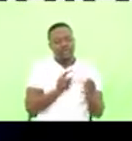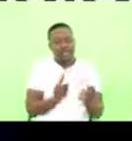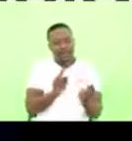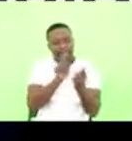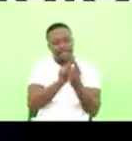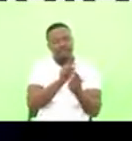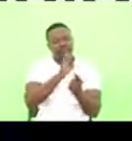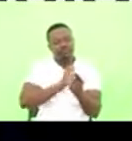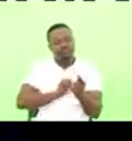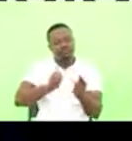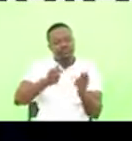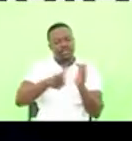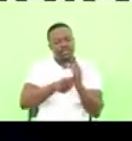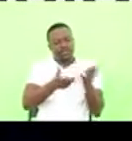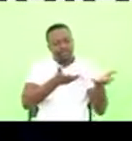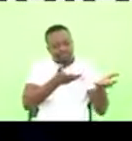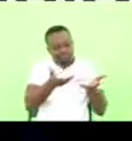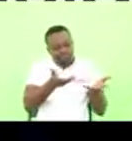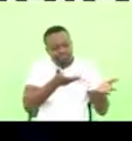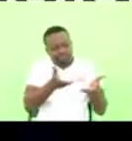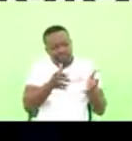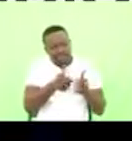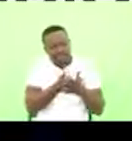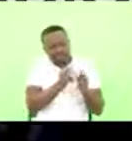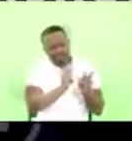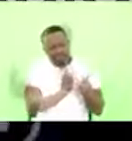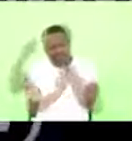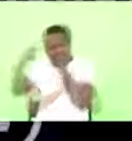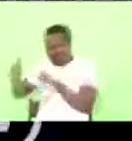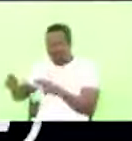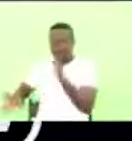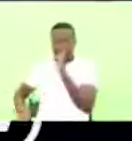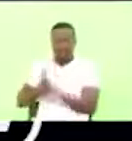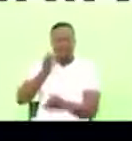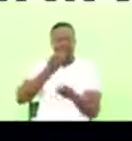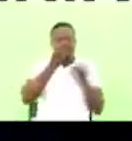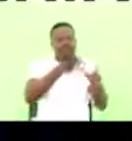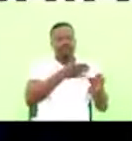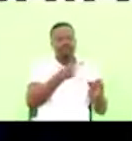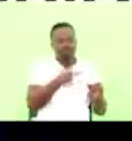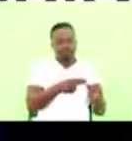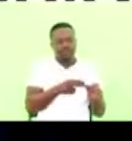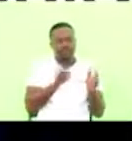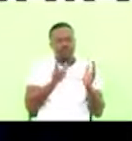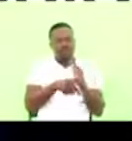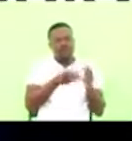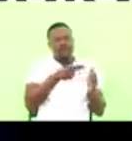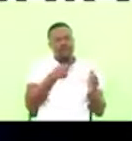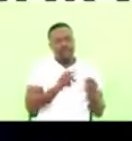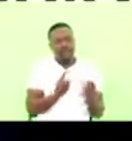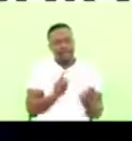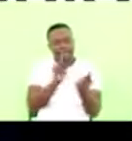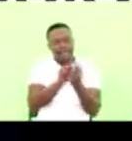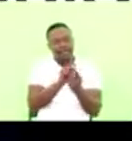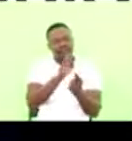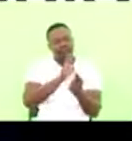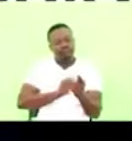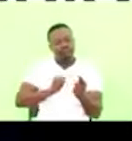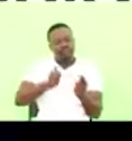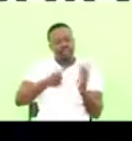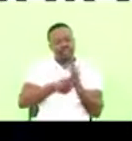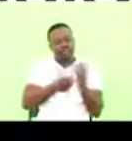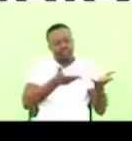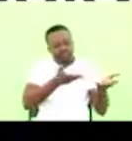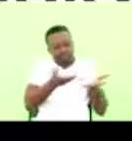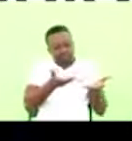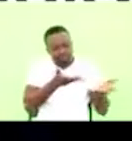and devised a plan, they gave the soldiers a large sum of money to bribe a very